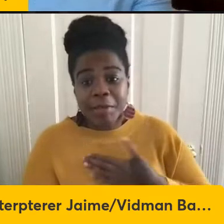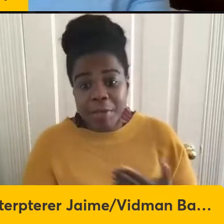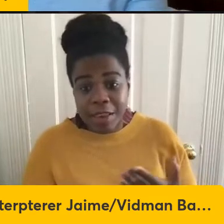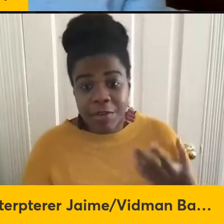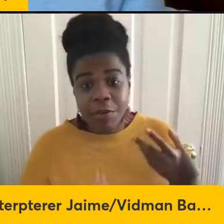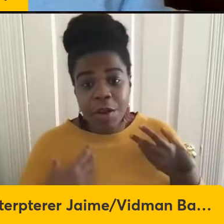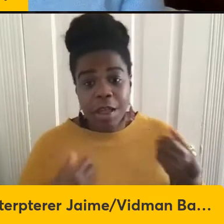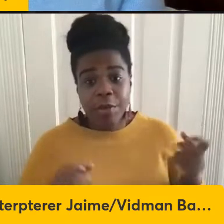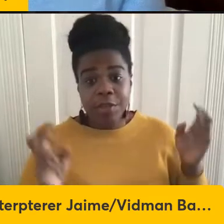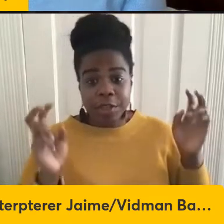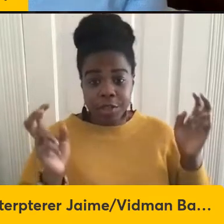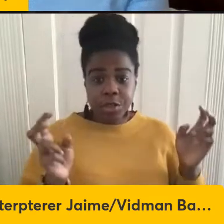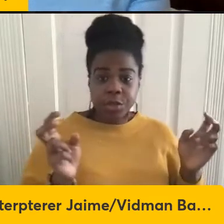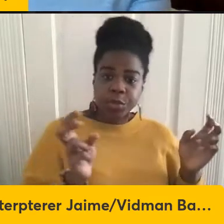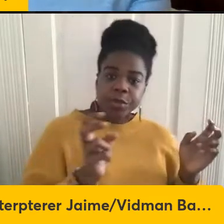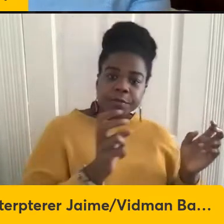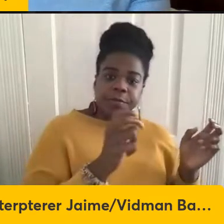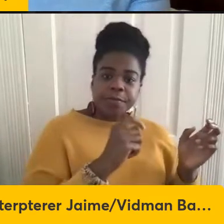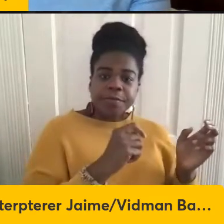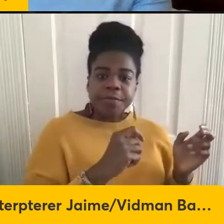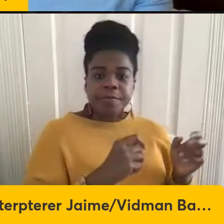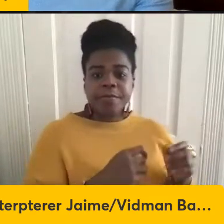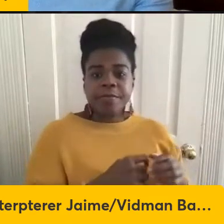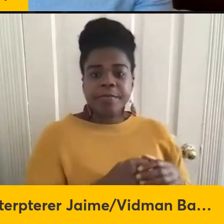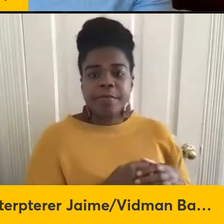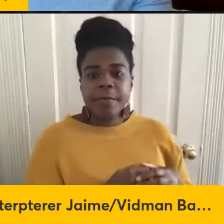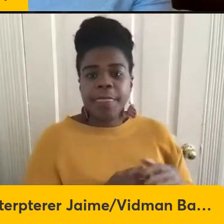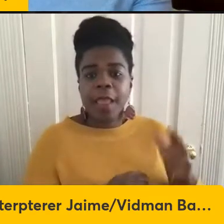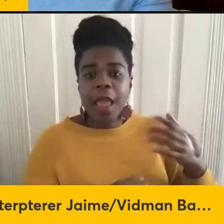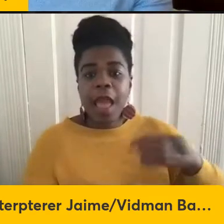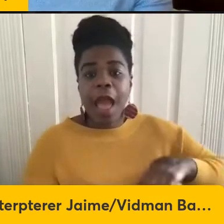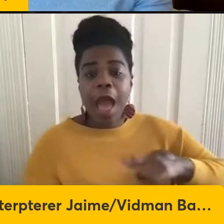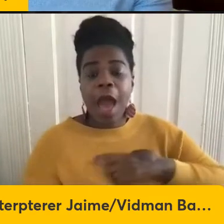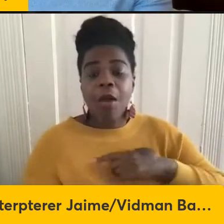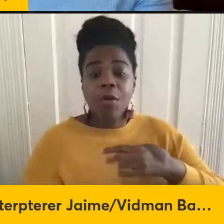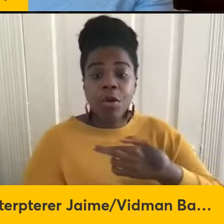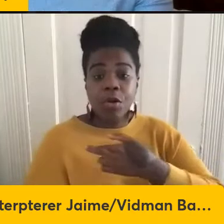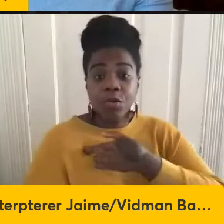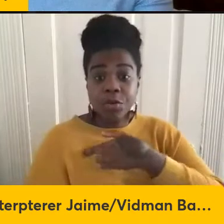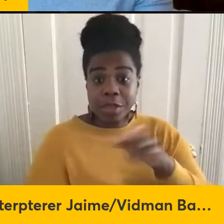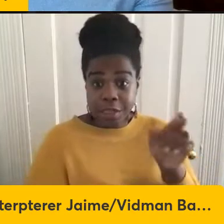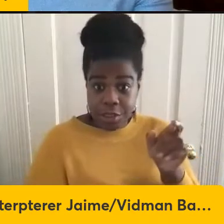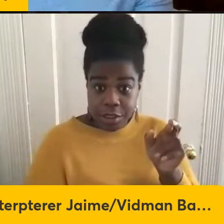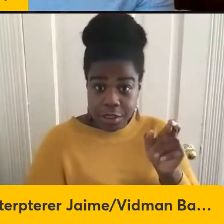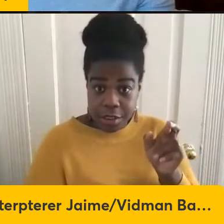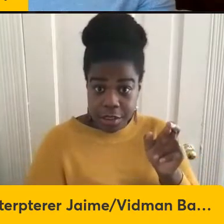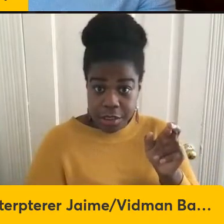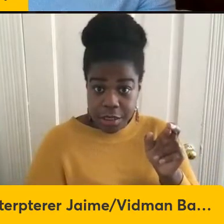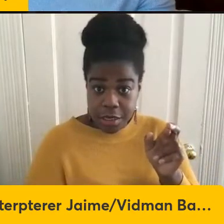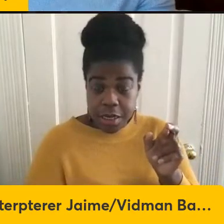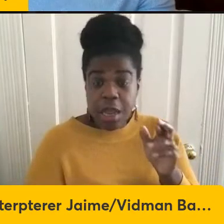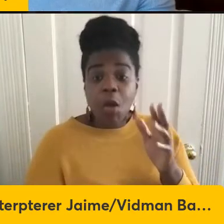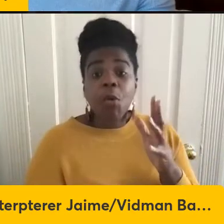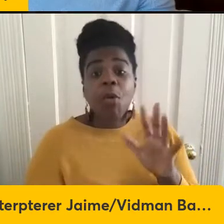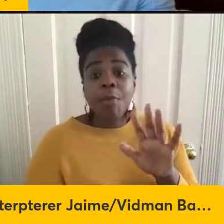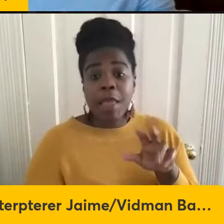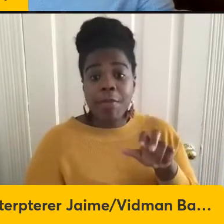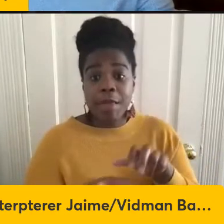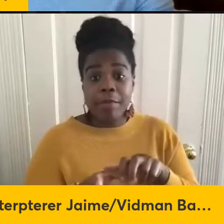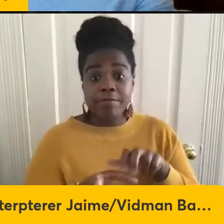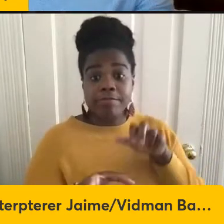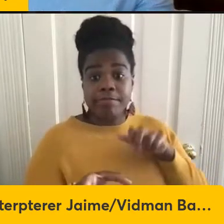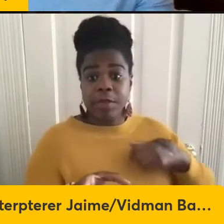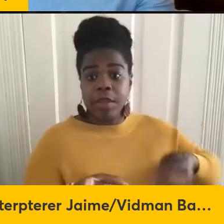issues, and our religious beliefs will deter us from actually engaging with health services as